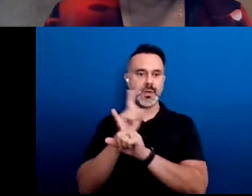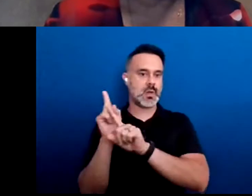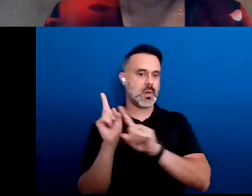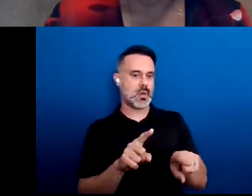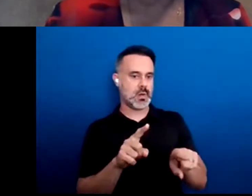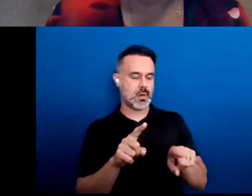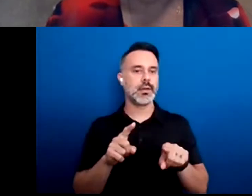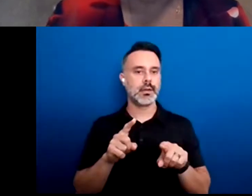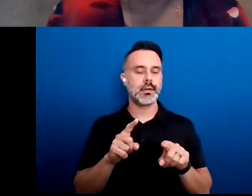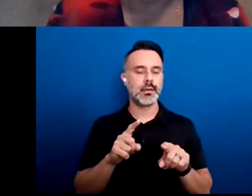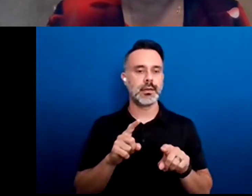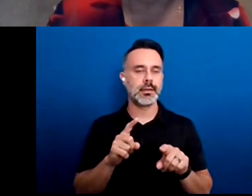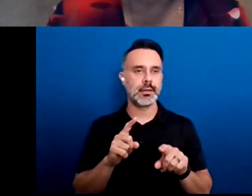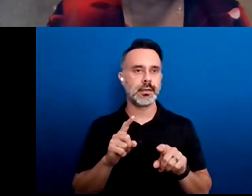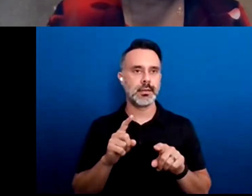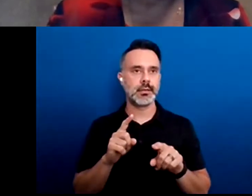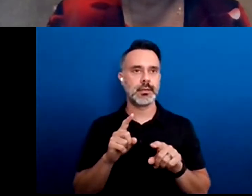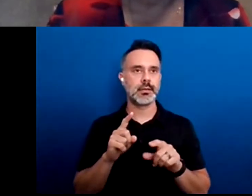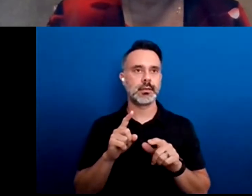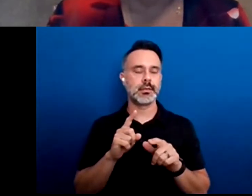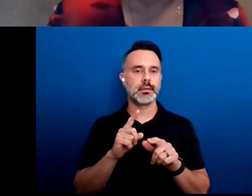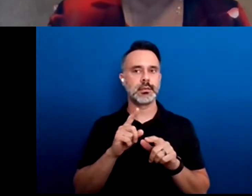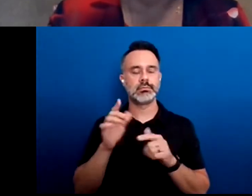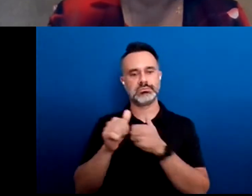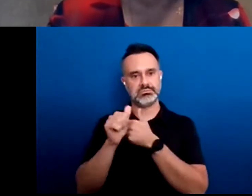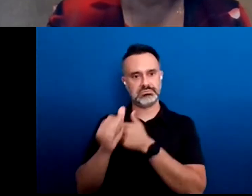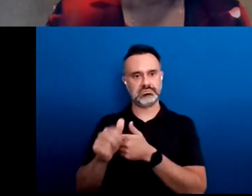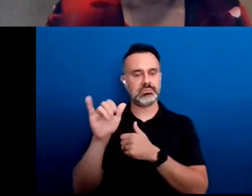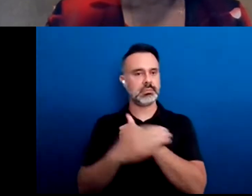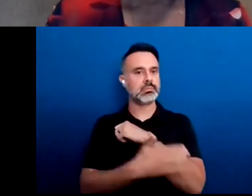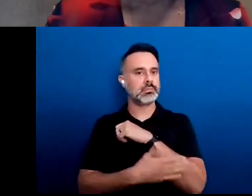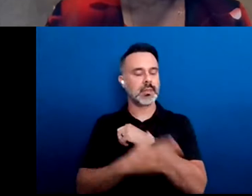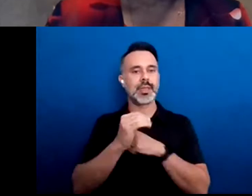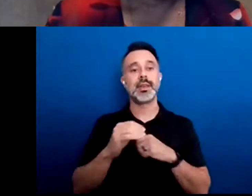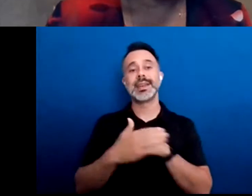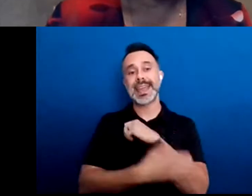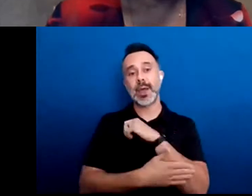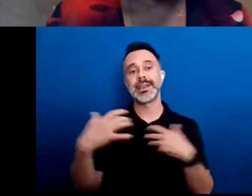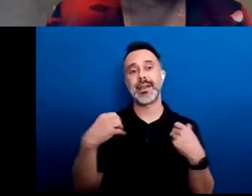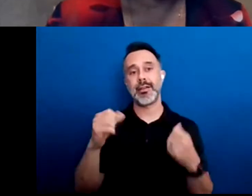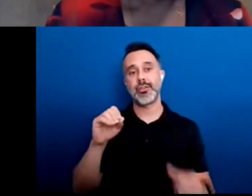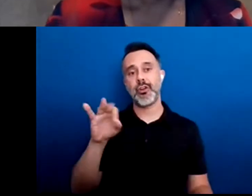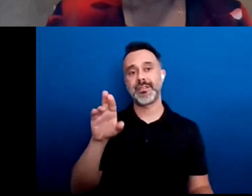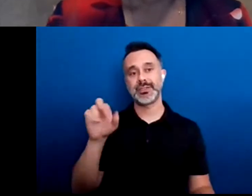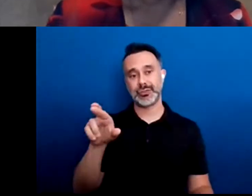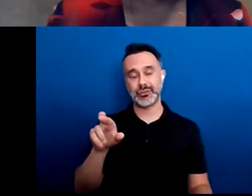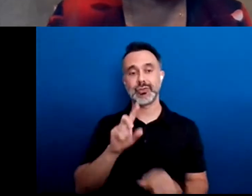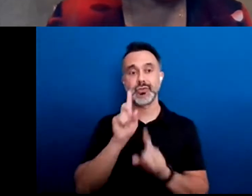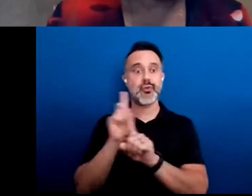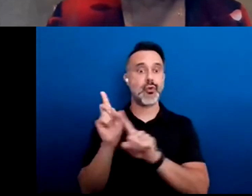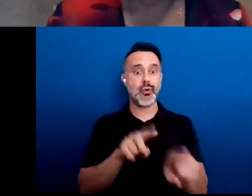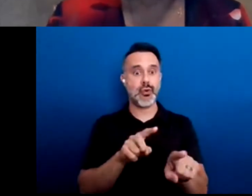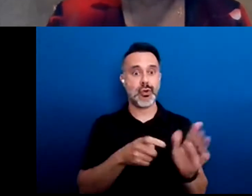to that guidance, as well as the county health officer order, will be rescinded as well. We will